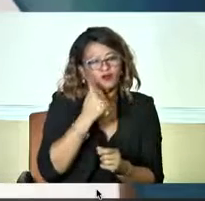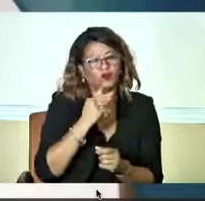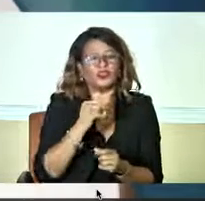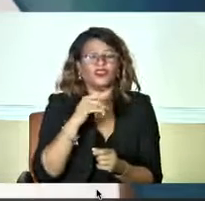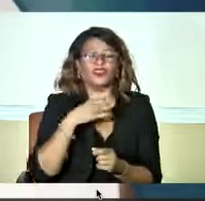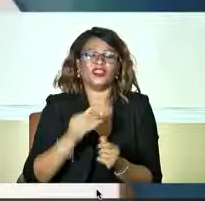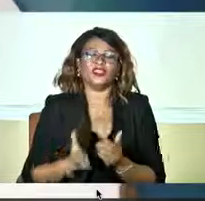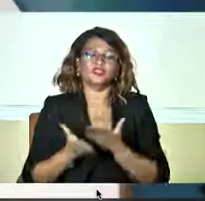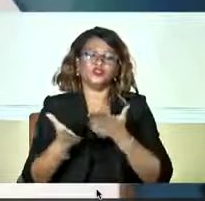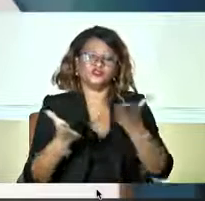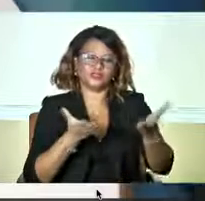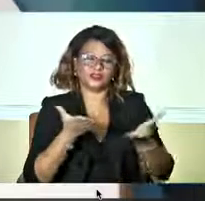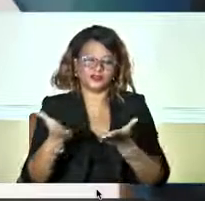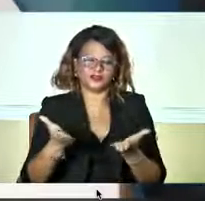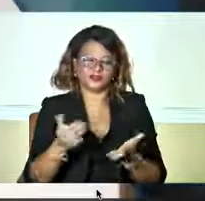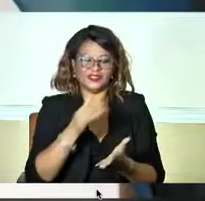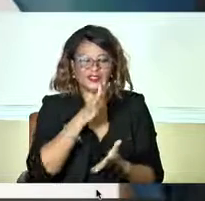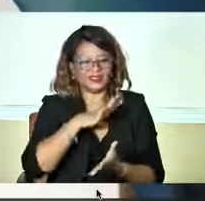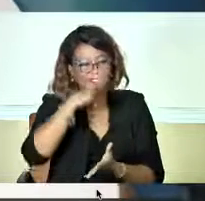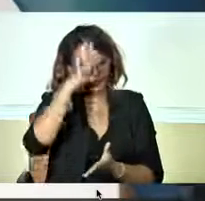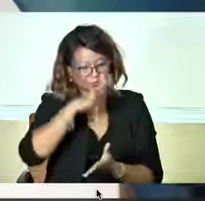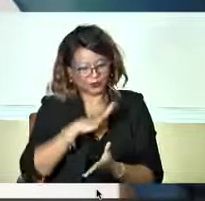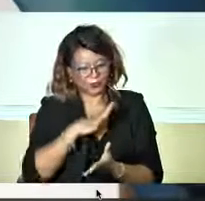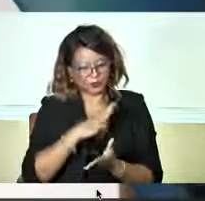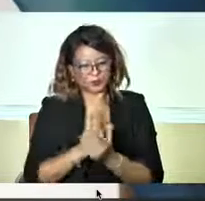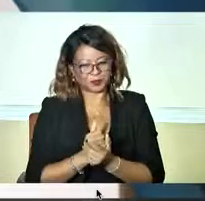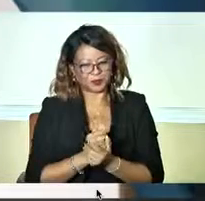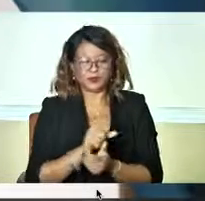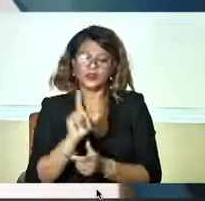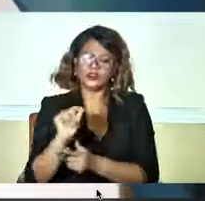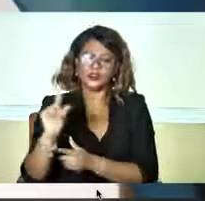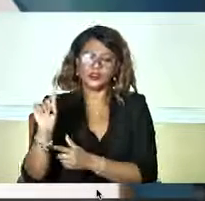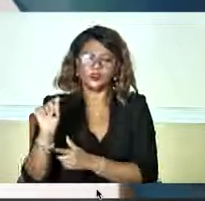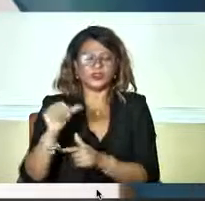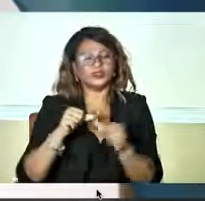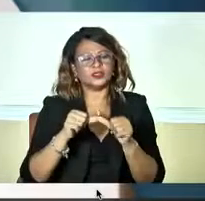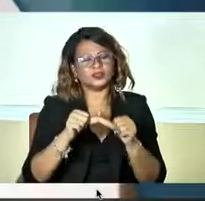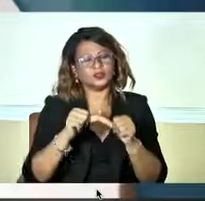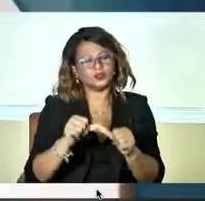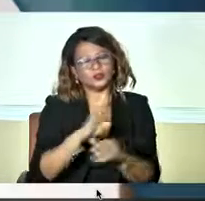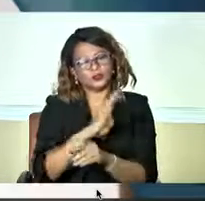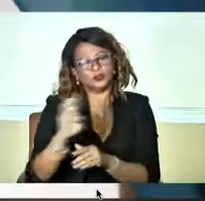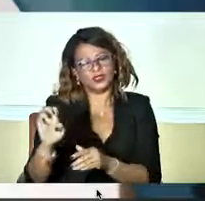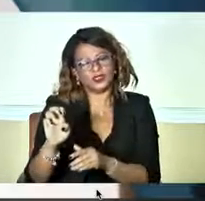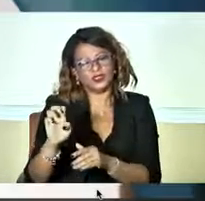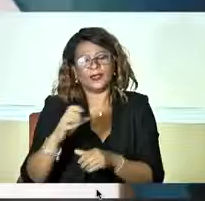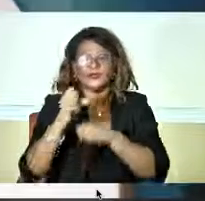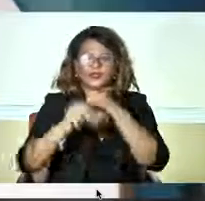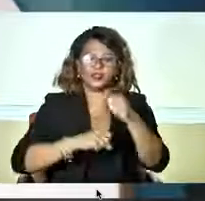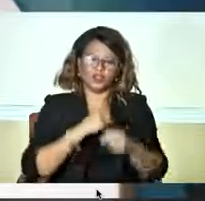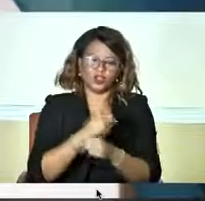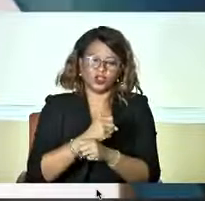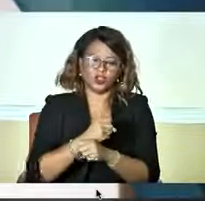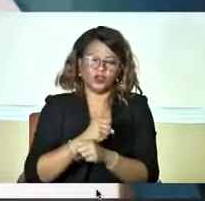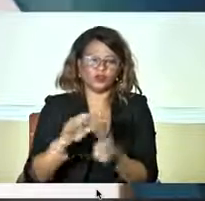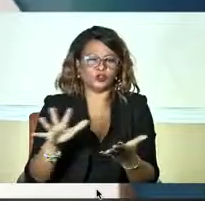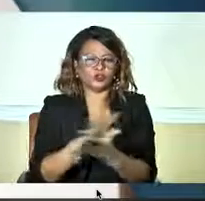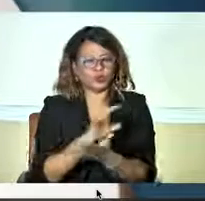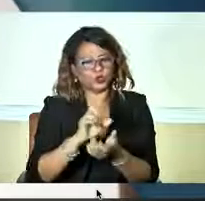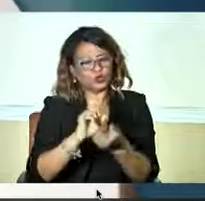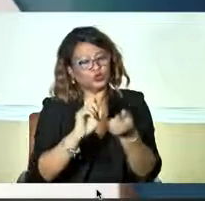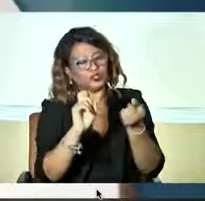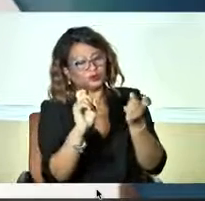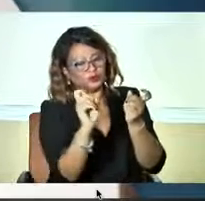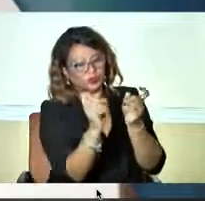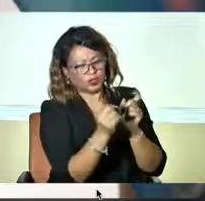service. Ladies and gentlemen, 2020 continues to be a year of total